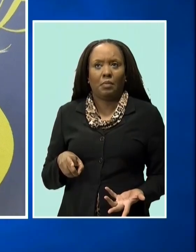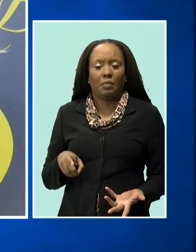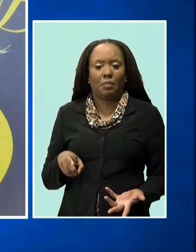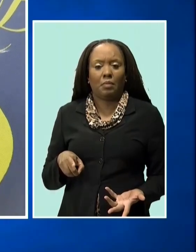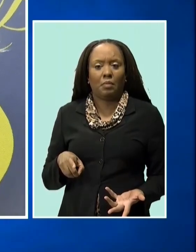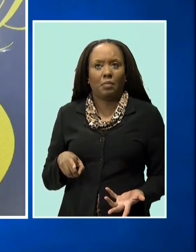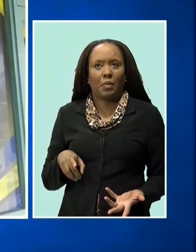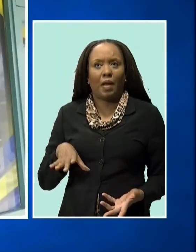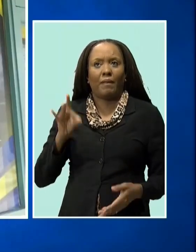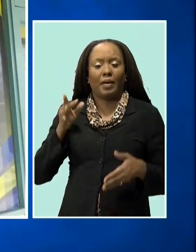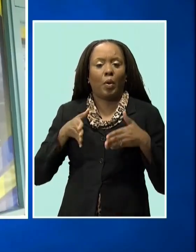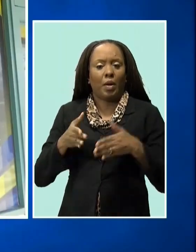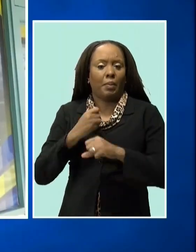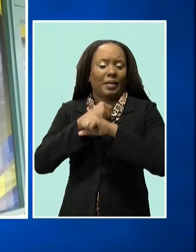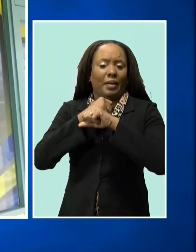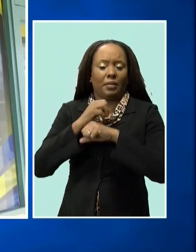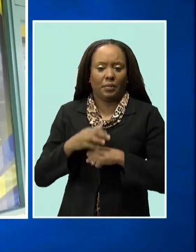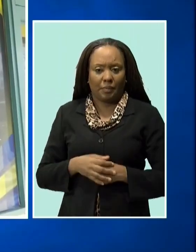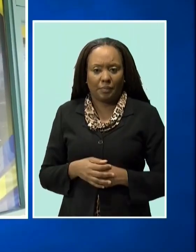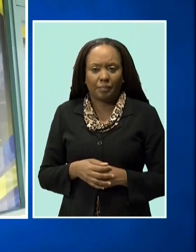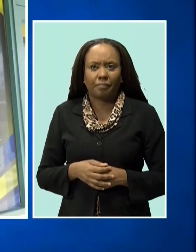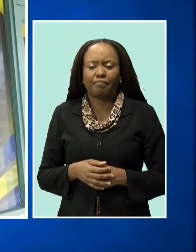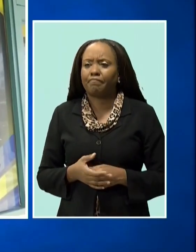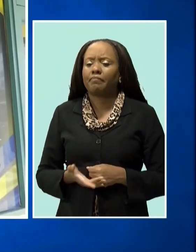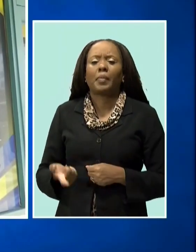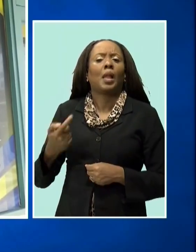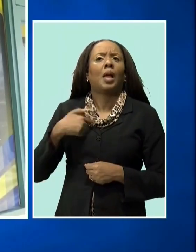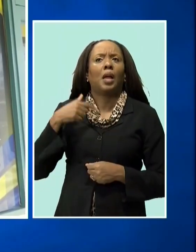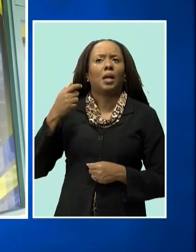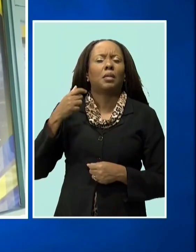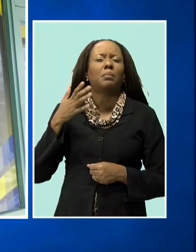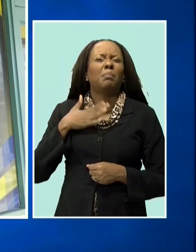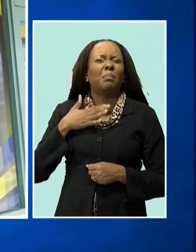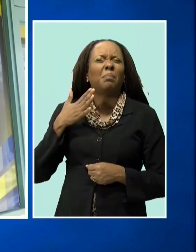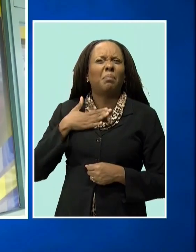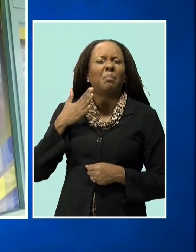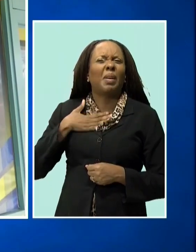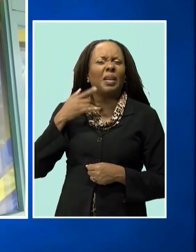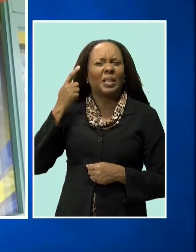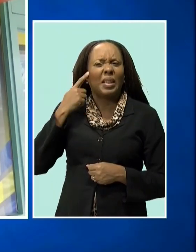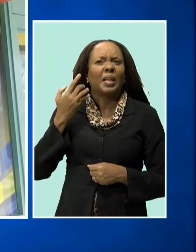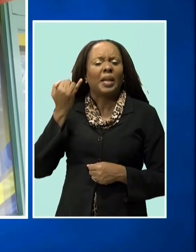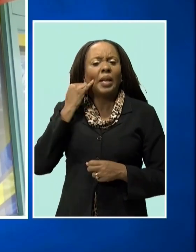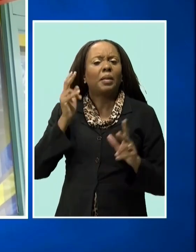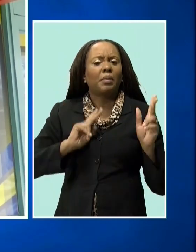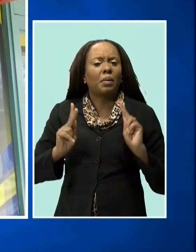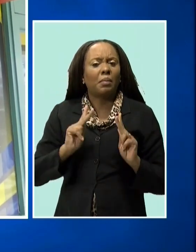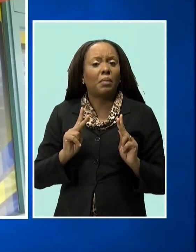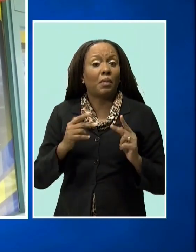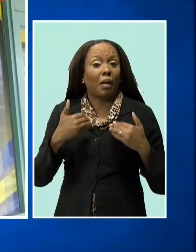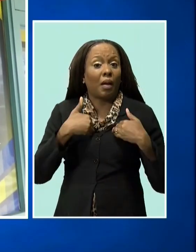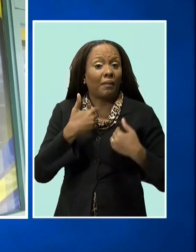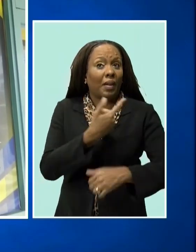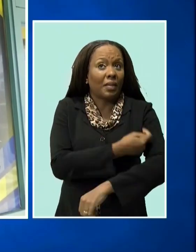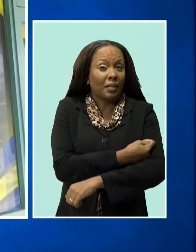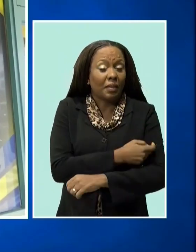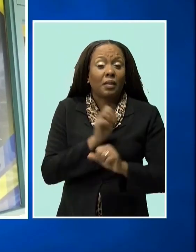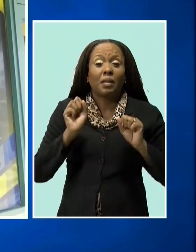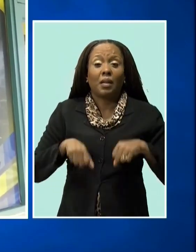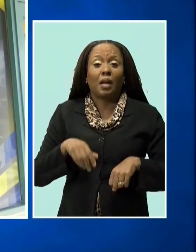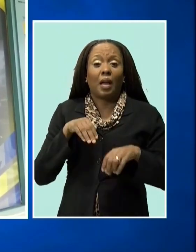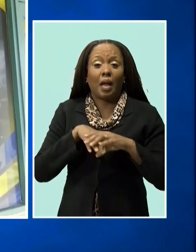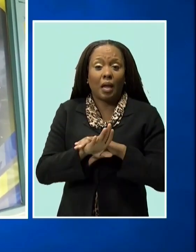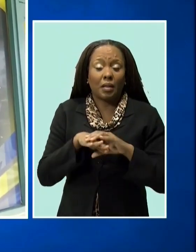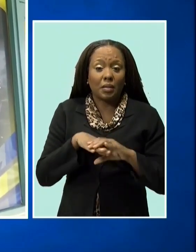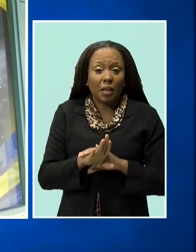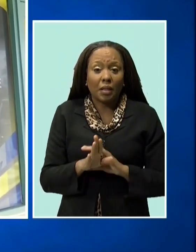each other. My understanding of it is that those people who have already had their vaccinations are able to have access to these zones